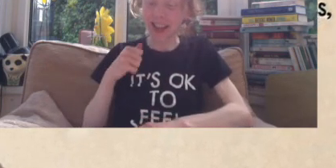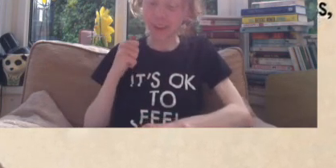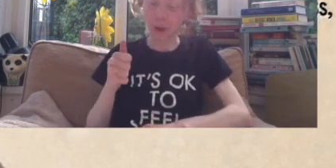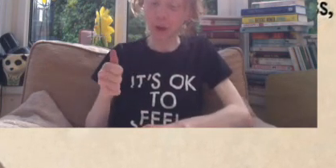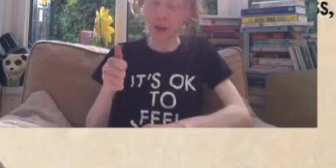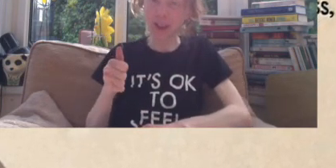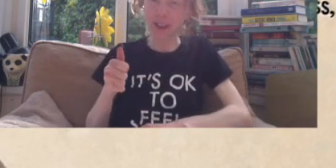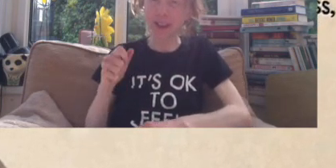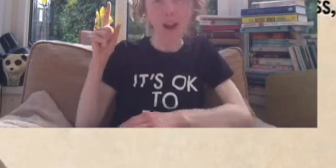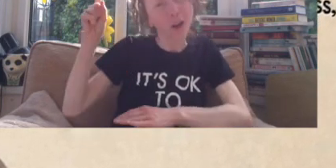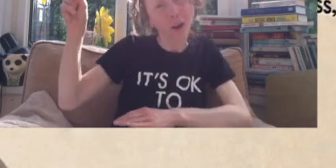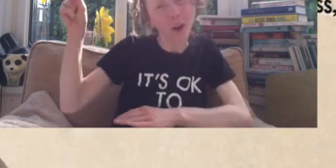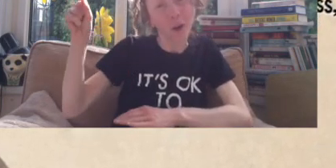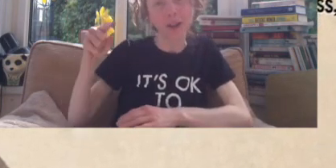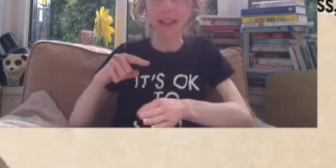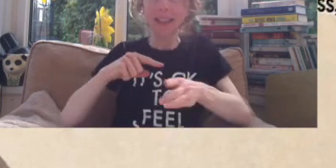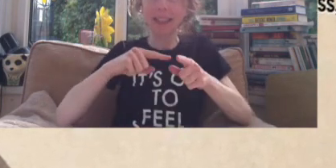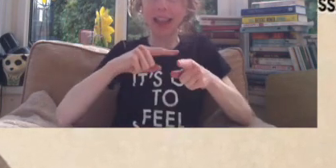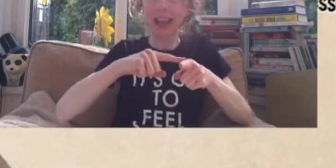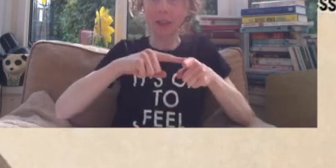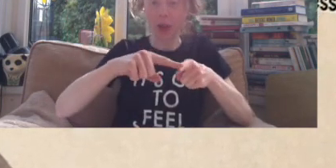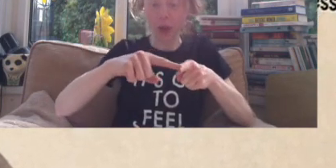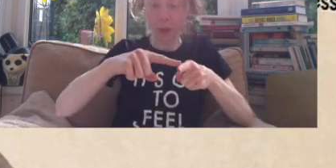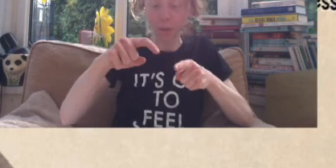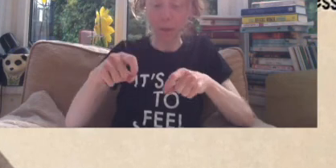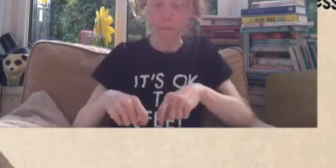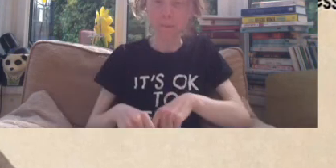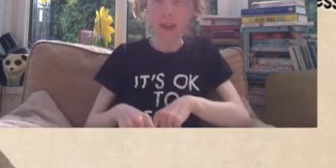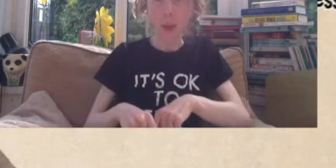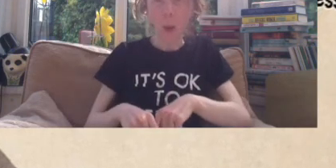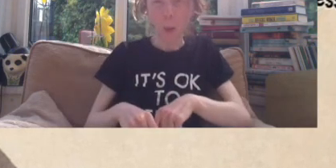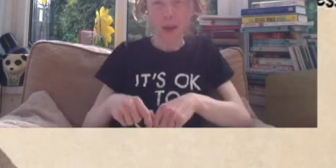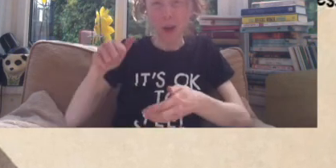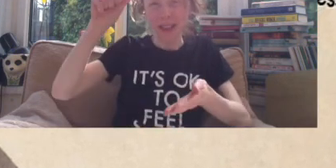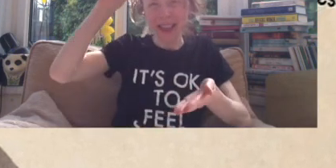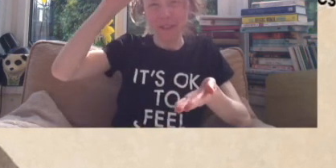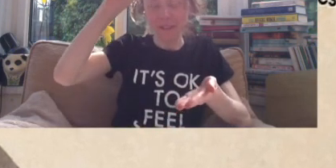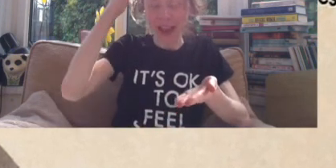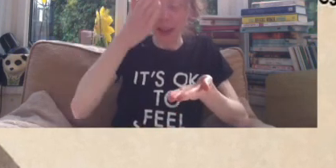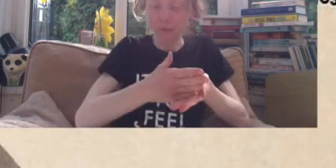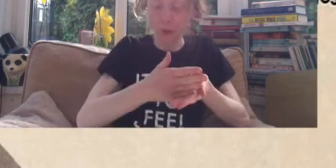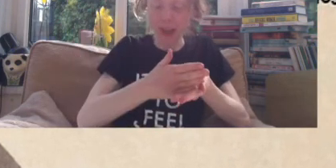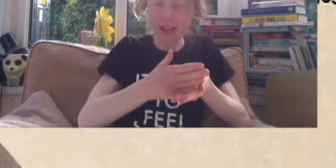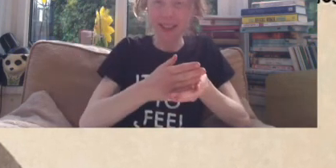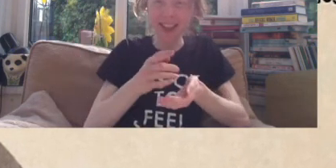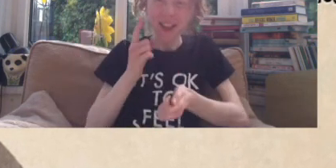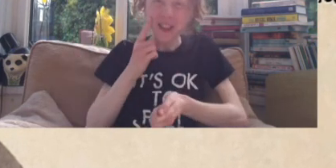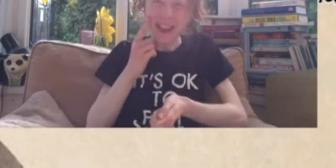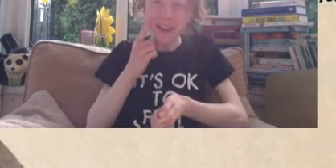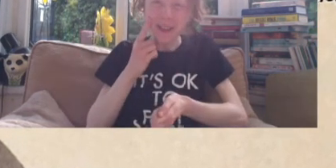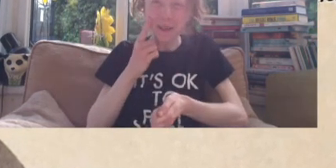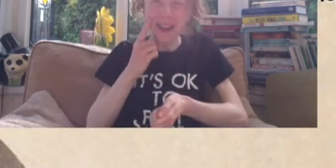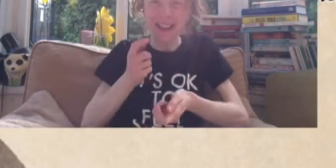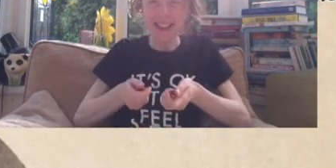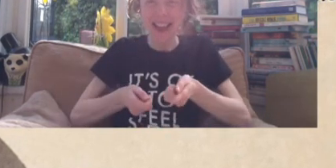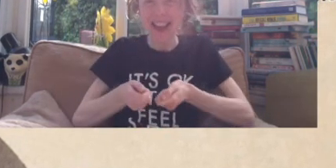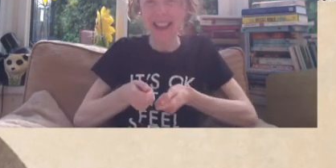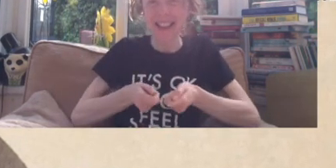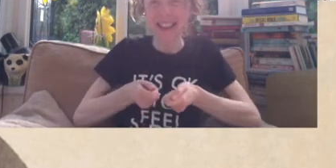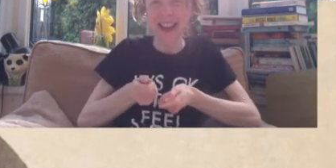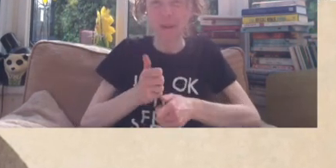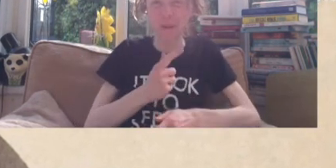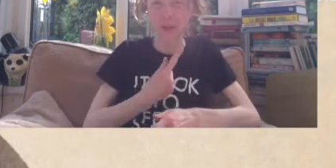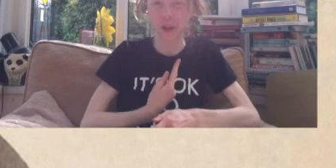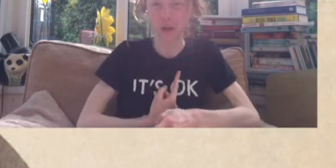kindness and goodness, God is there too. When you see faithfulness, gentleness